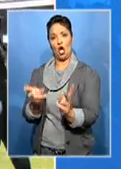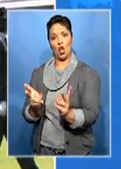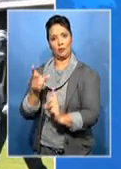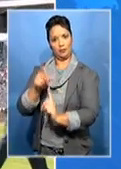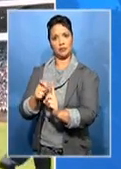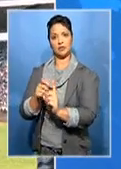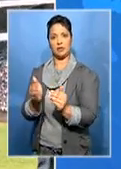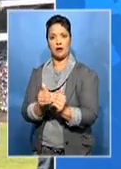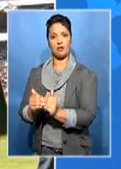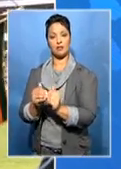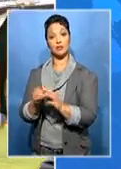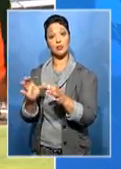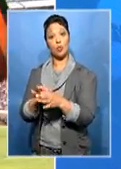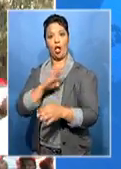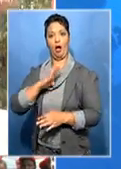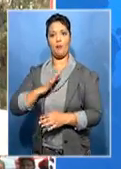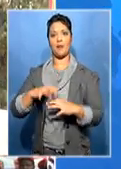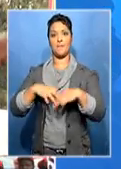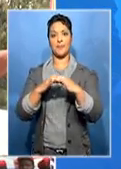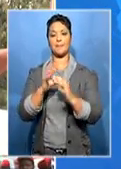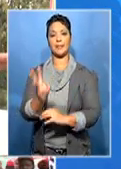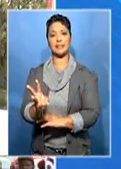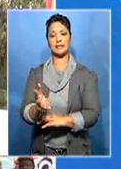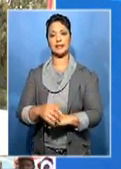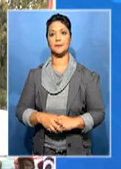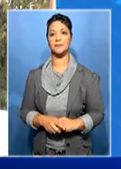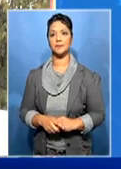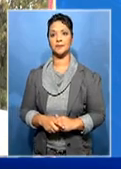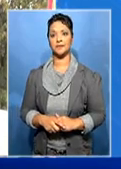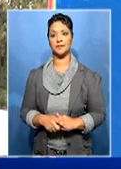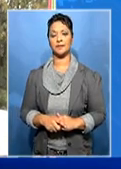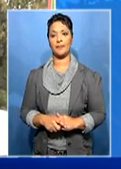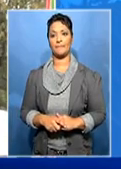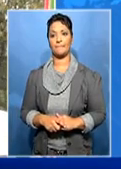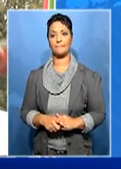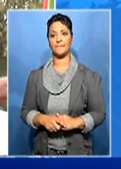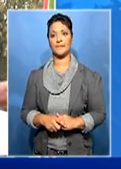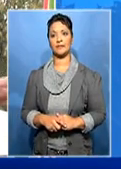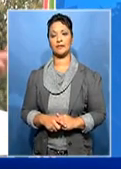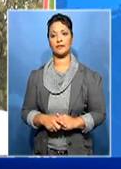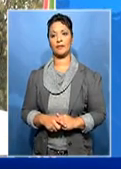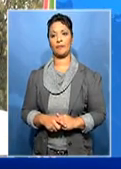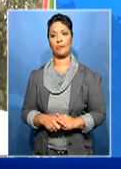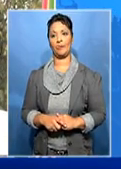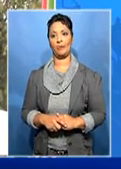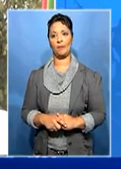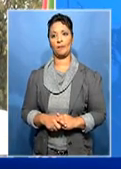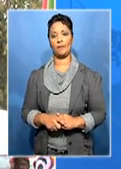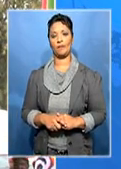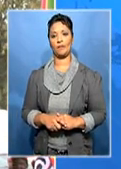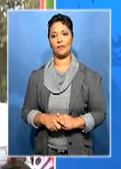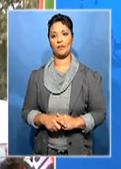authority, and a smaller army. A professional army, a professional police force, a professional CIO, a